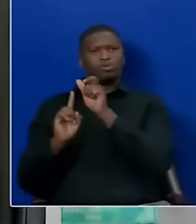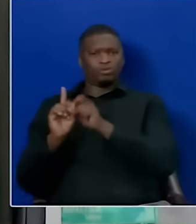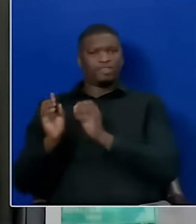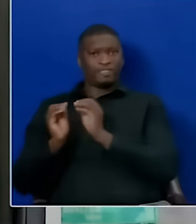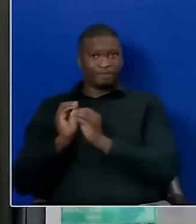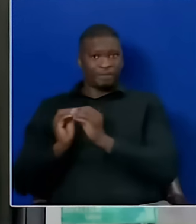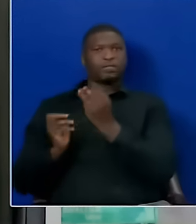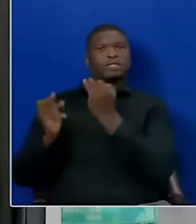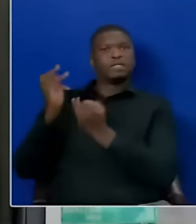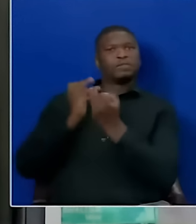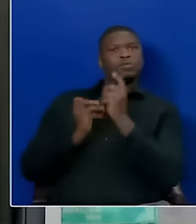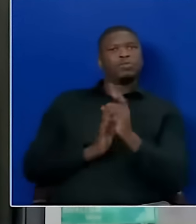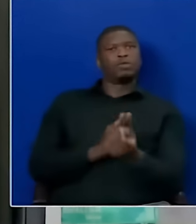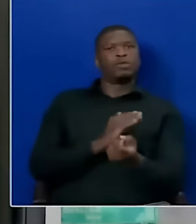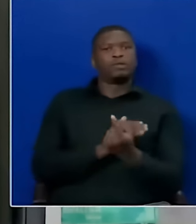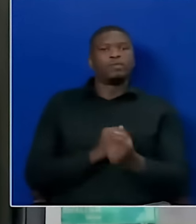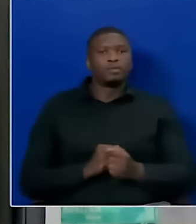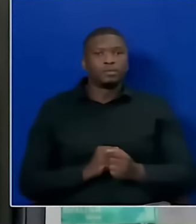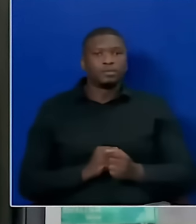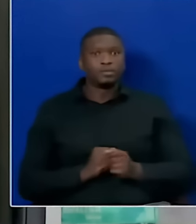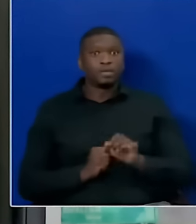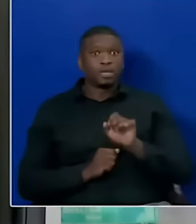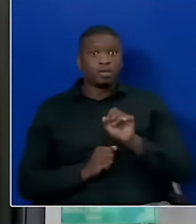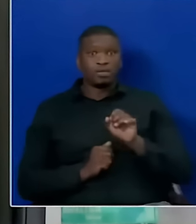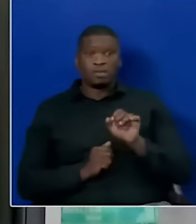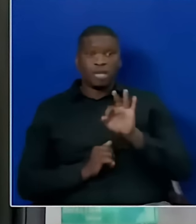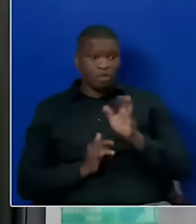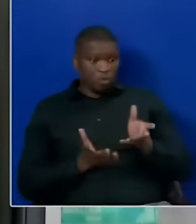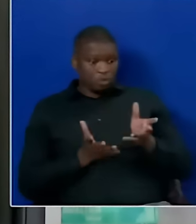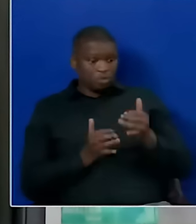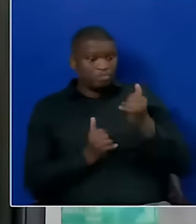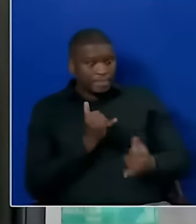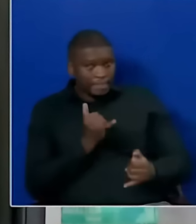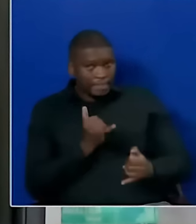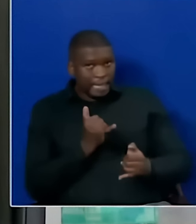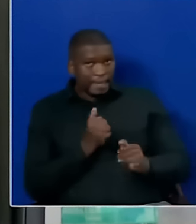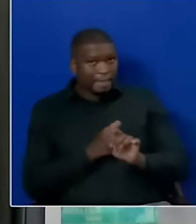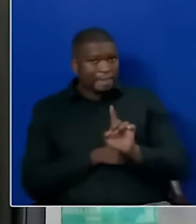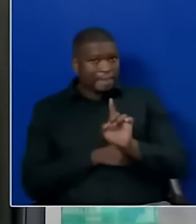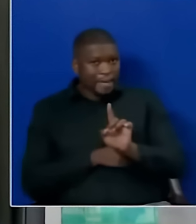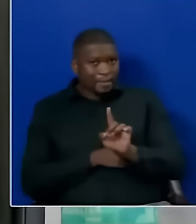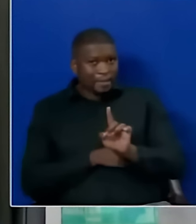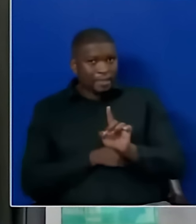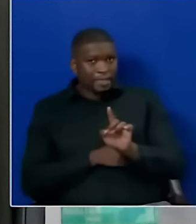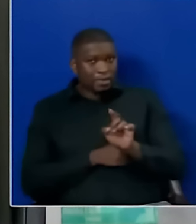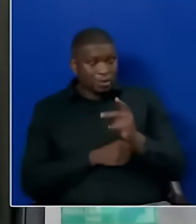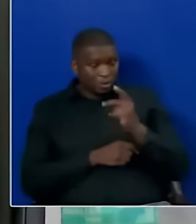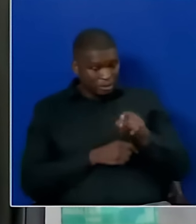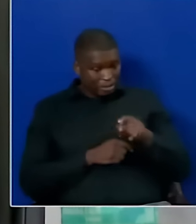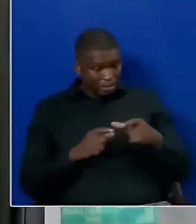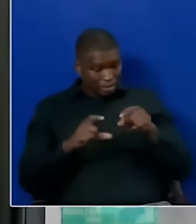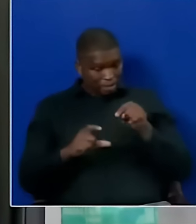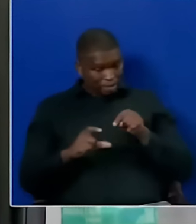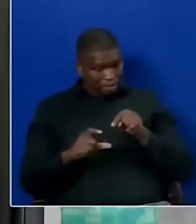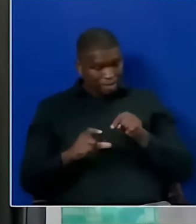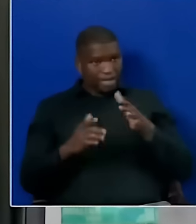this instance, it's a mistake, but it is, according to this paragraph, you document it as